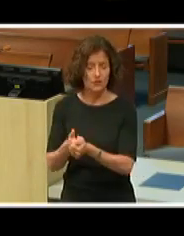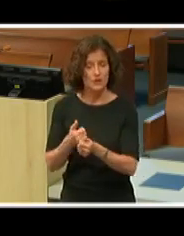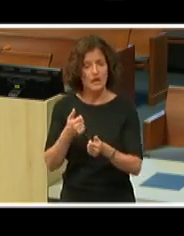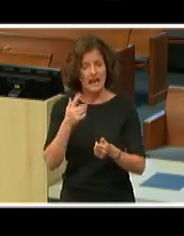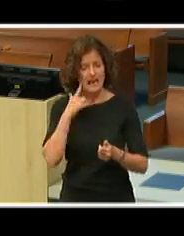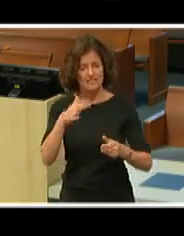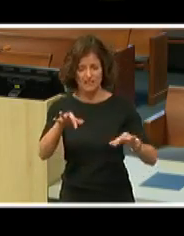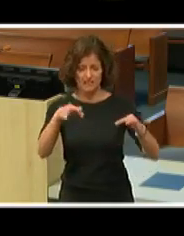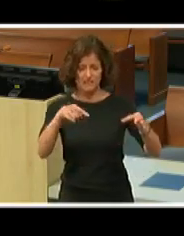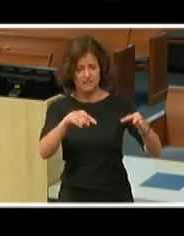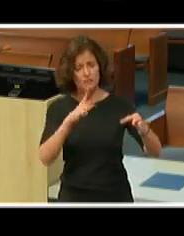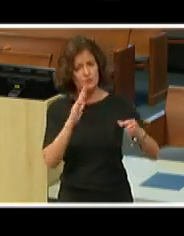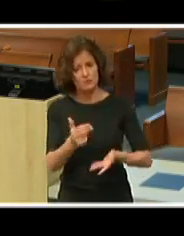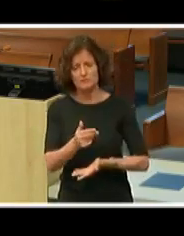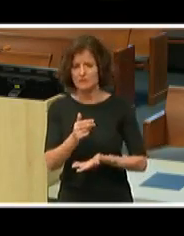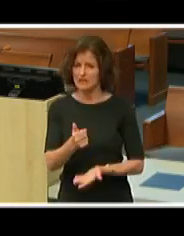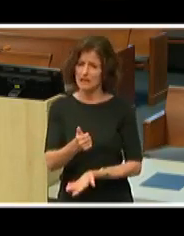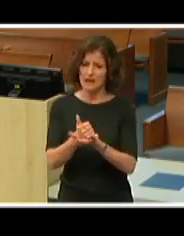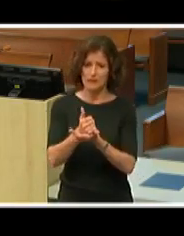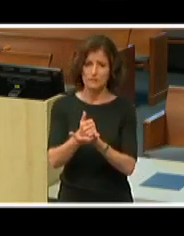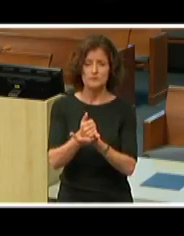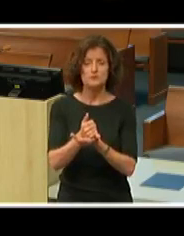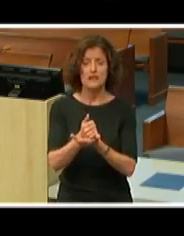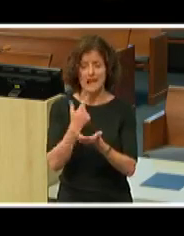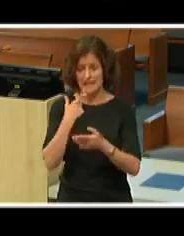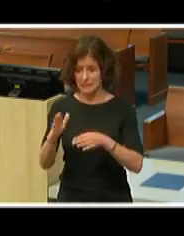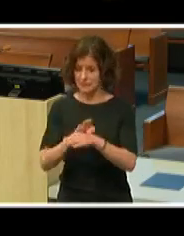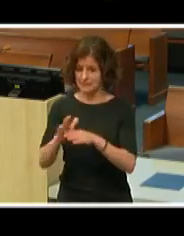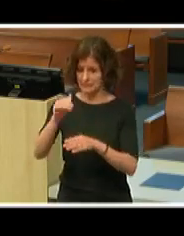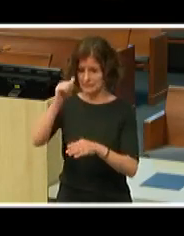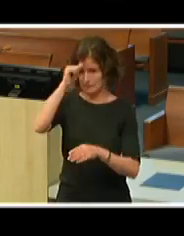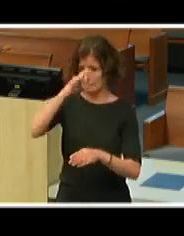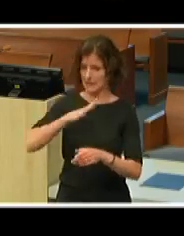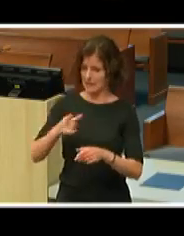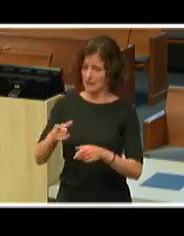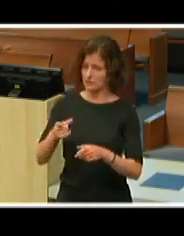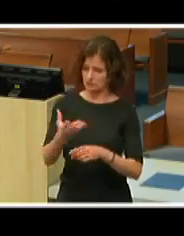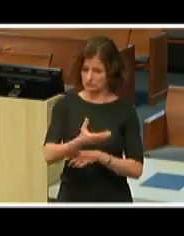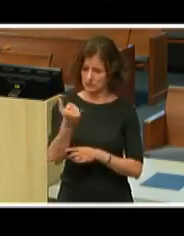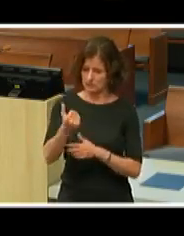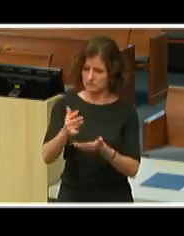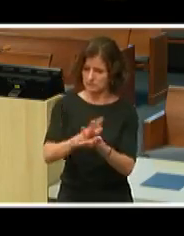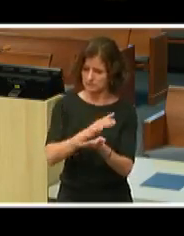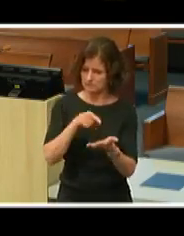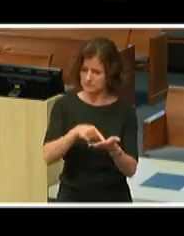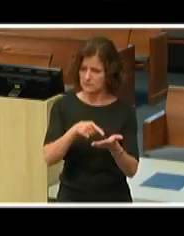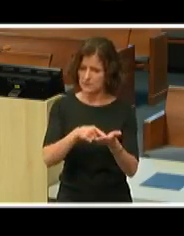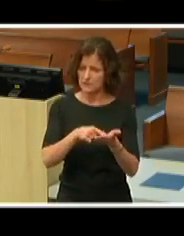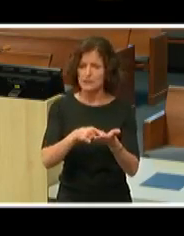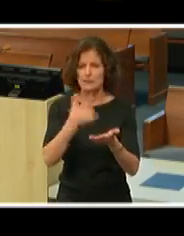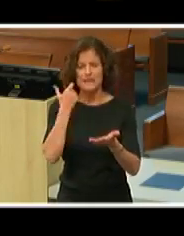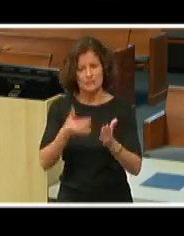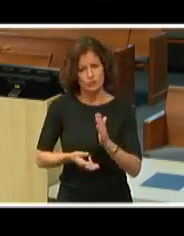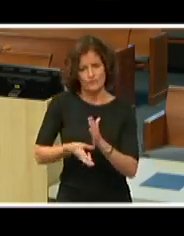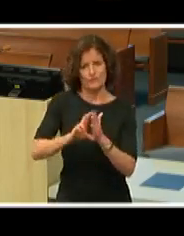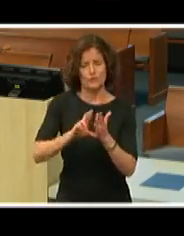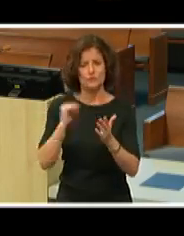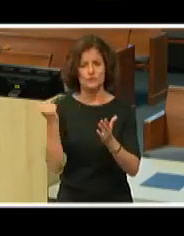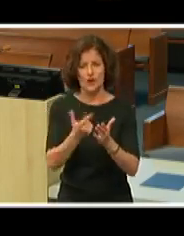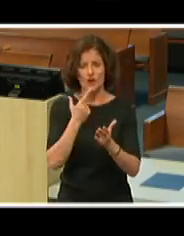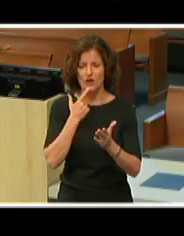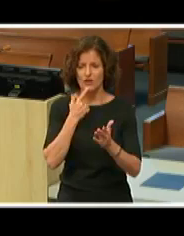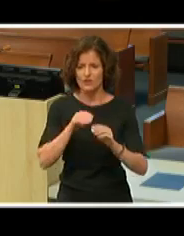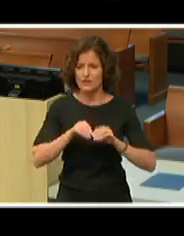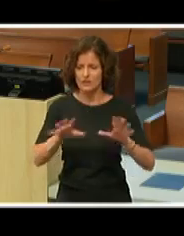going to be extremely useful for you as a businessman to get a hold of this, because this will cover the funeral industry as